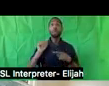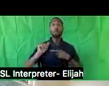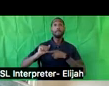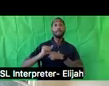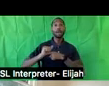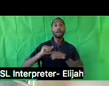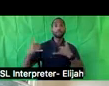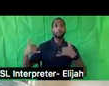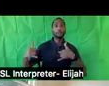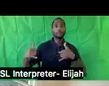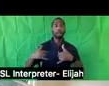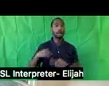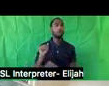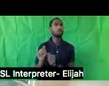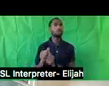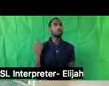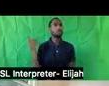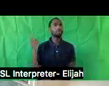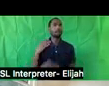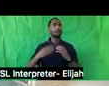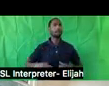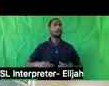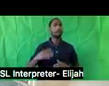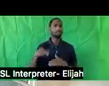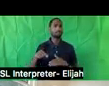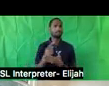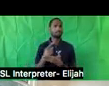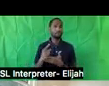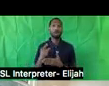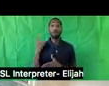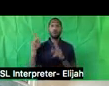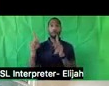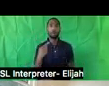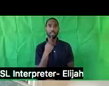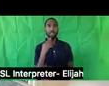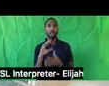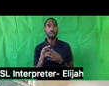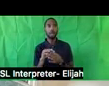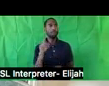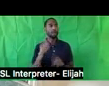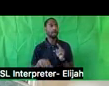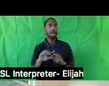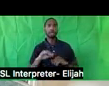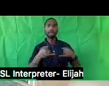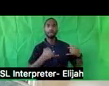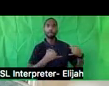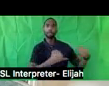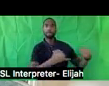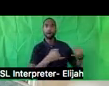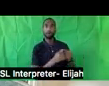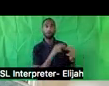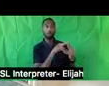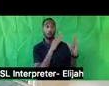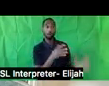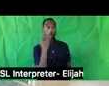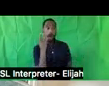play. I was working with some clients earlier this week, and one of them was saying that they're not able to set a boundary with their partner because